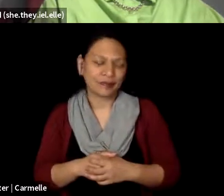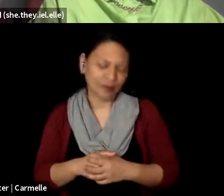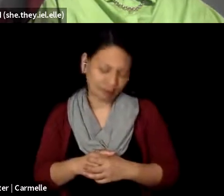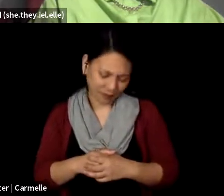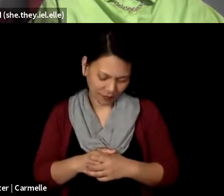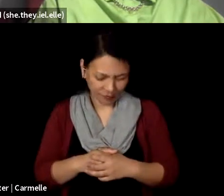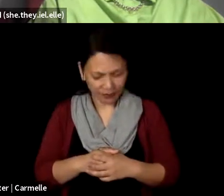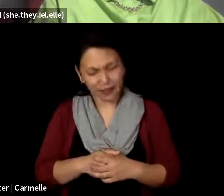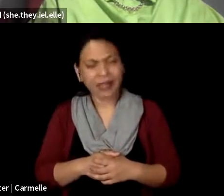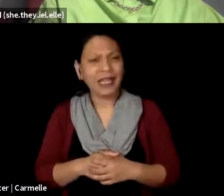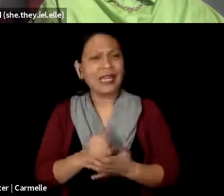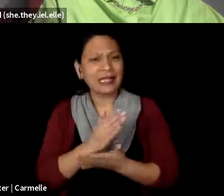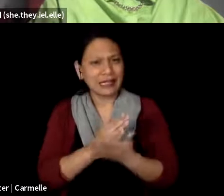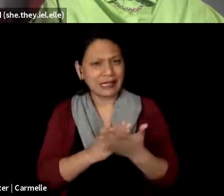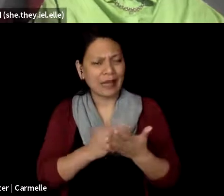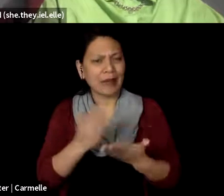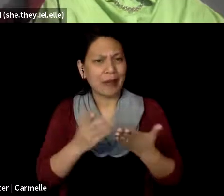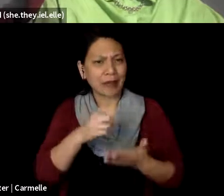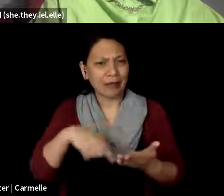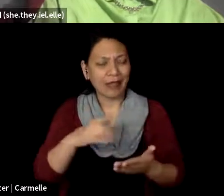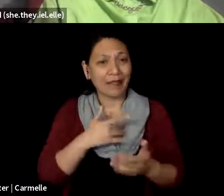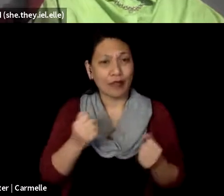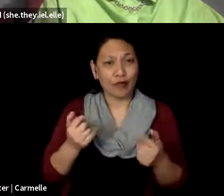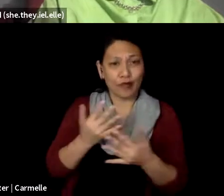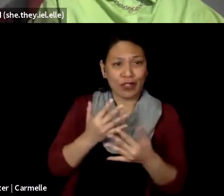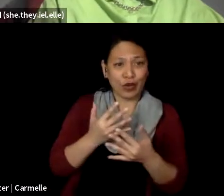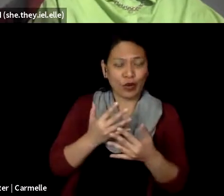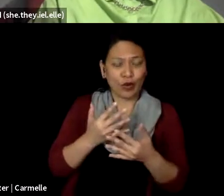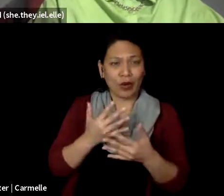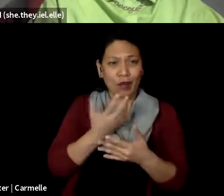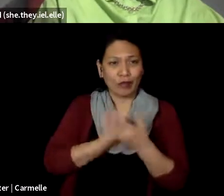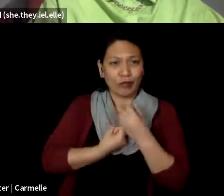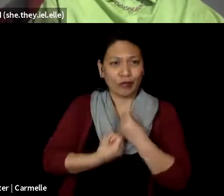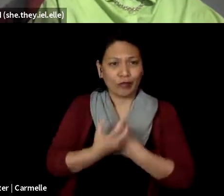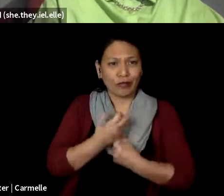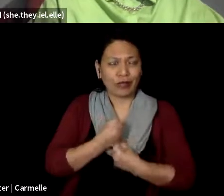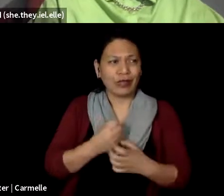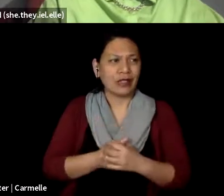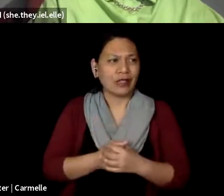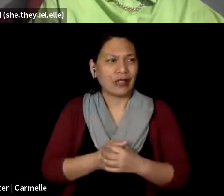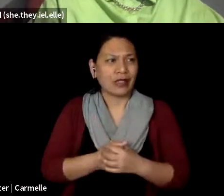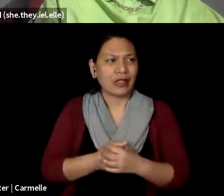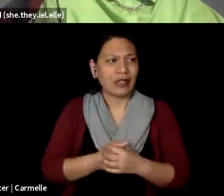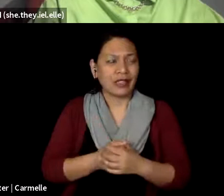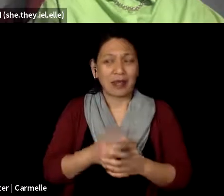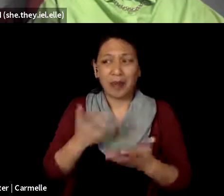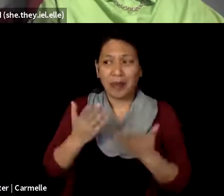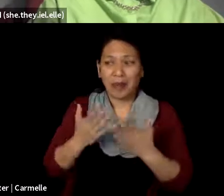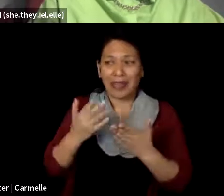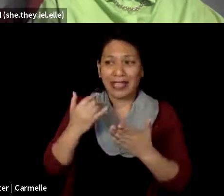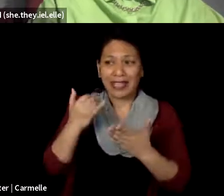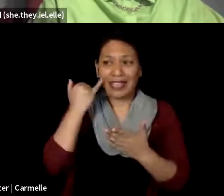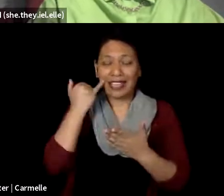there's a level of fear that might be happening right now there, that they could lose their most interesting work because if they're